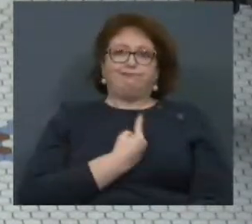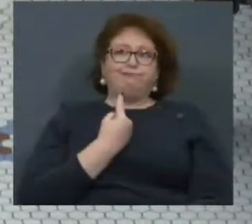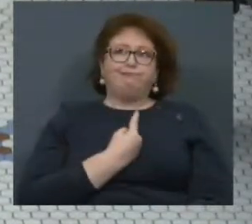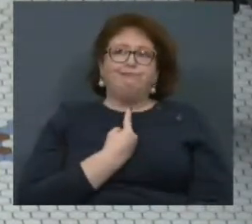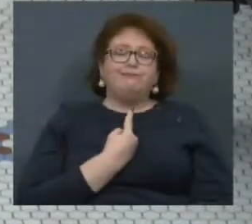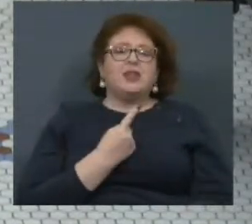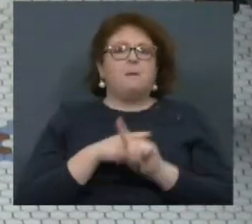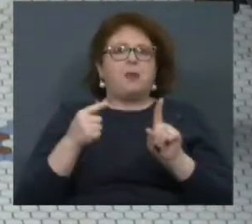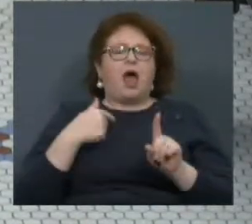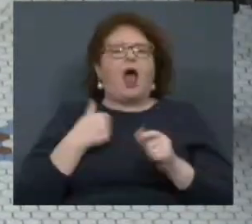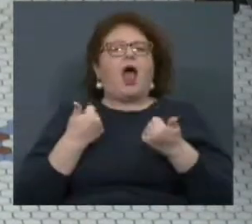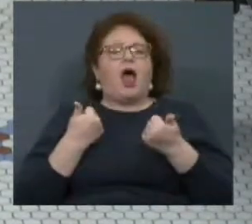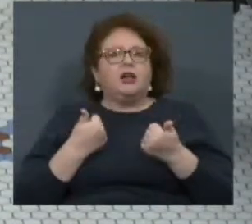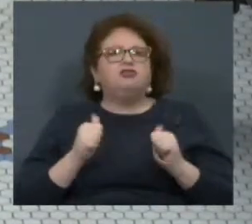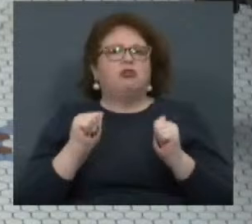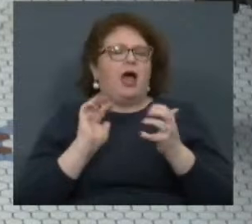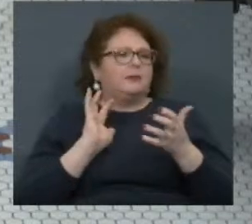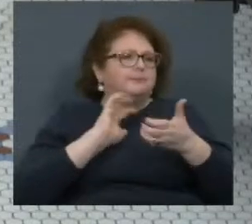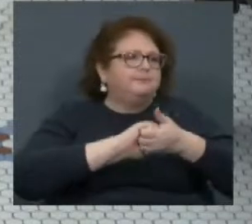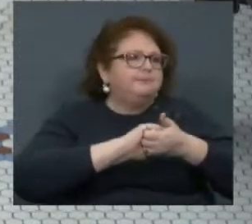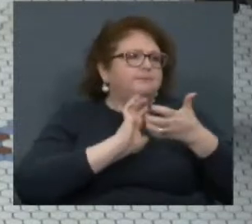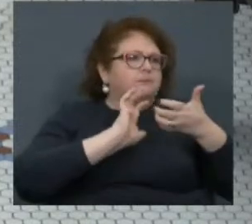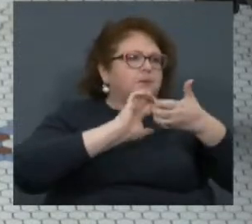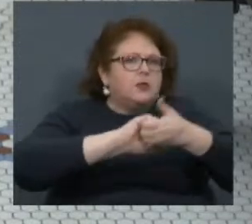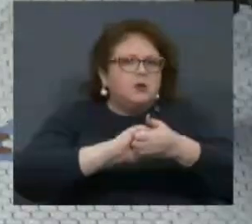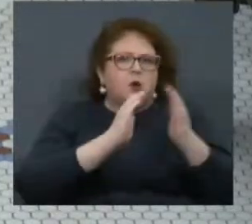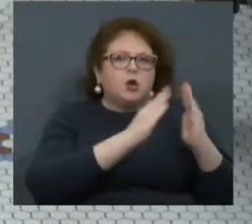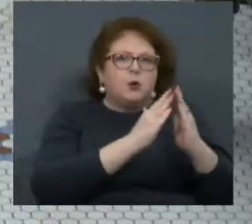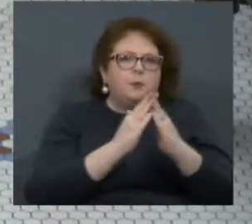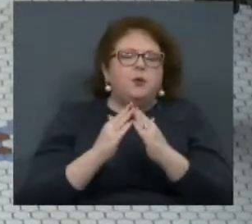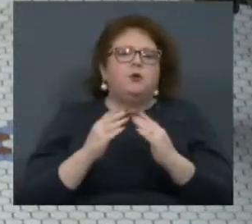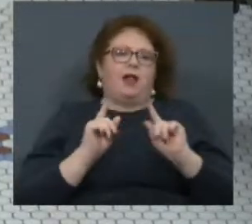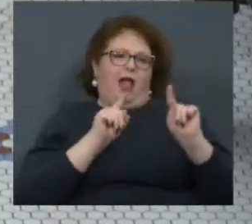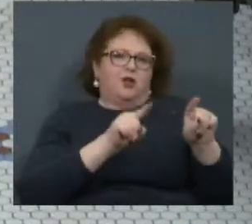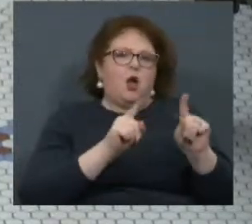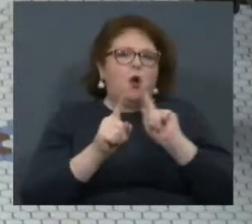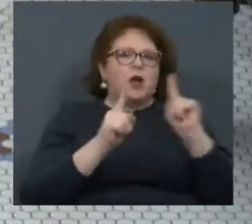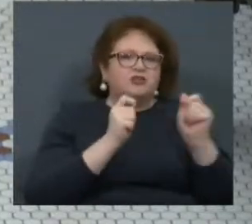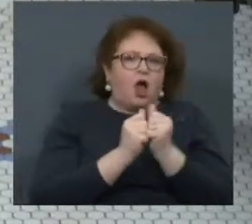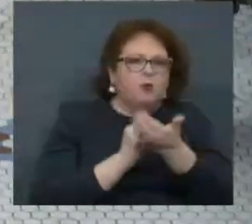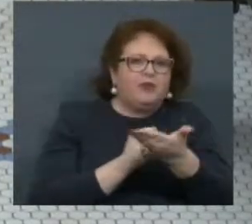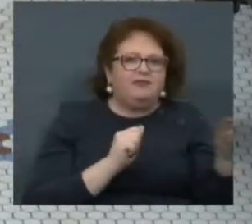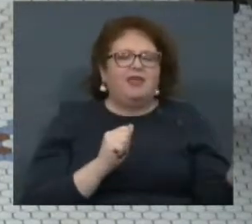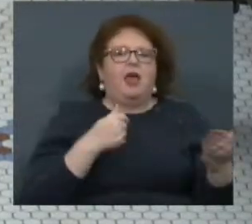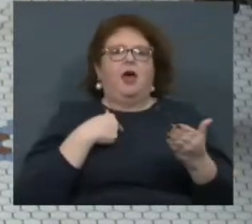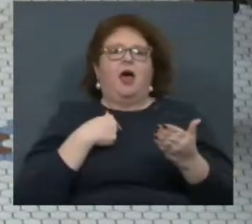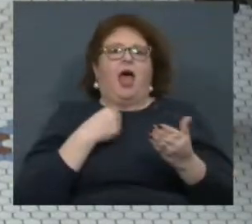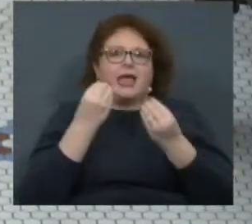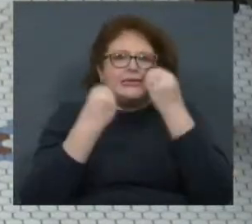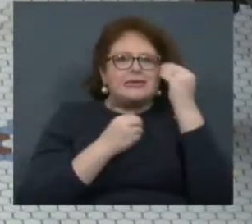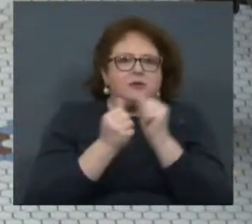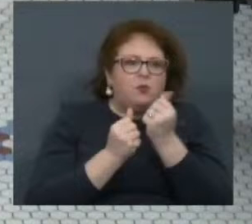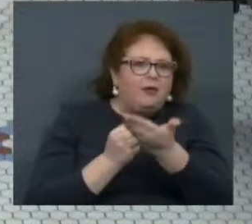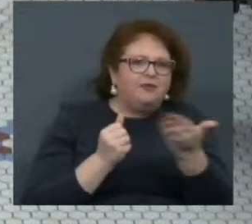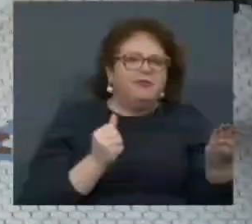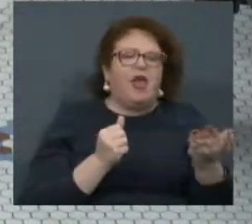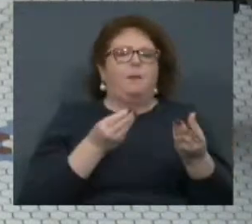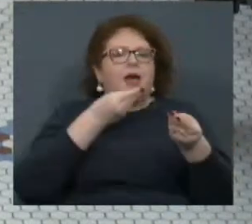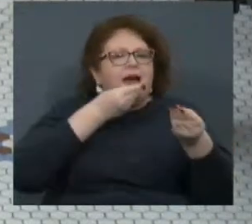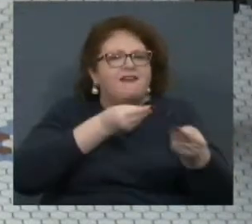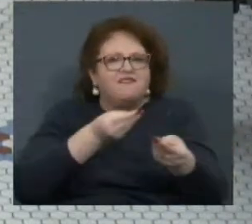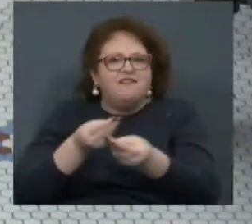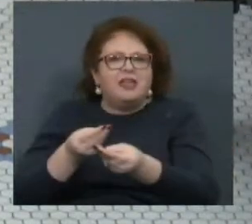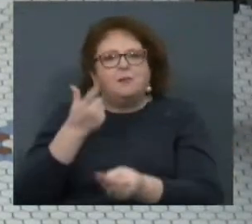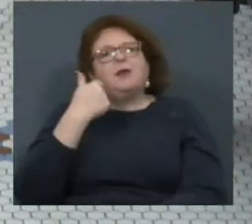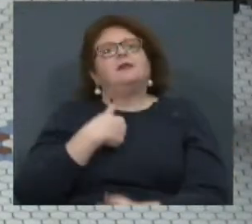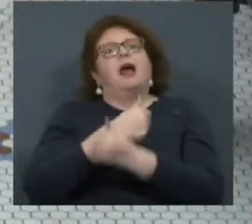in the communities. I talk to my communities. I eat with my communities. I feed my community because I love my community.